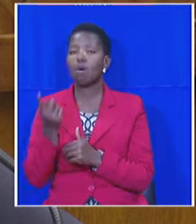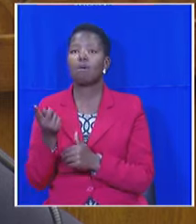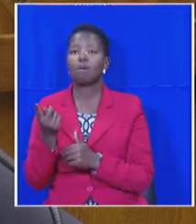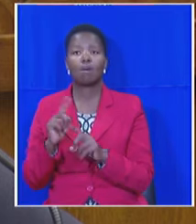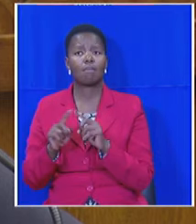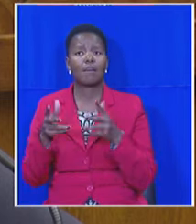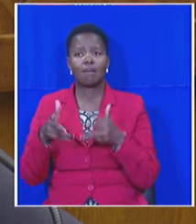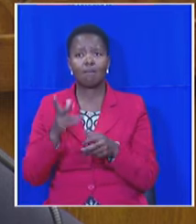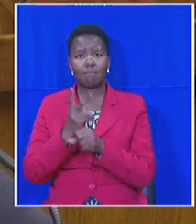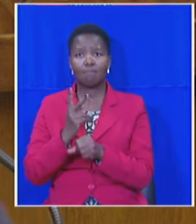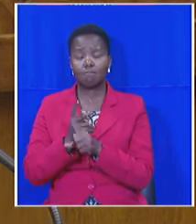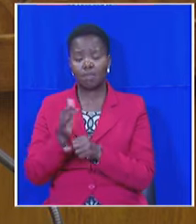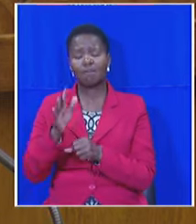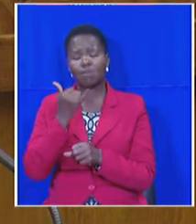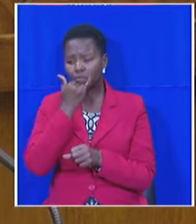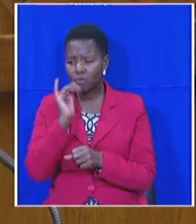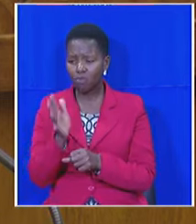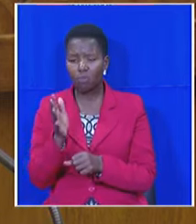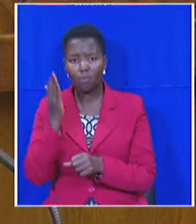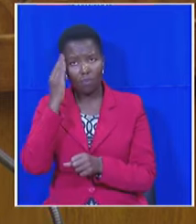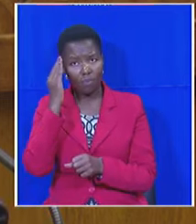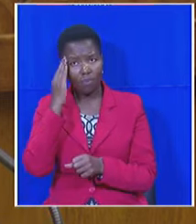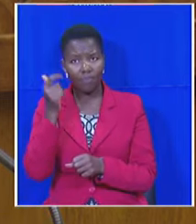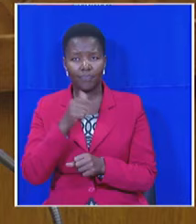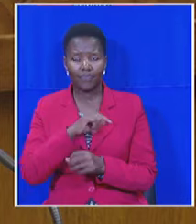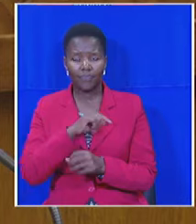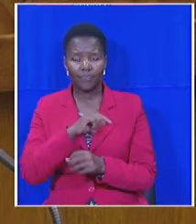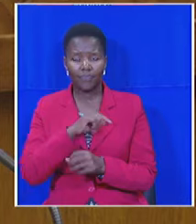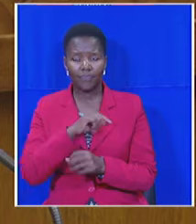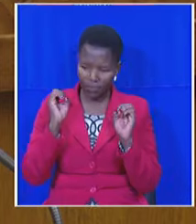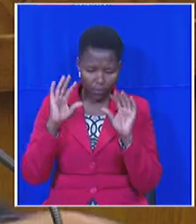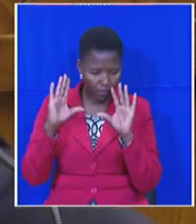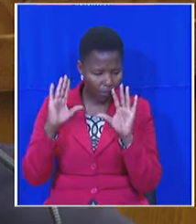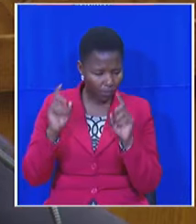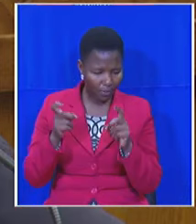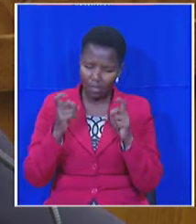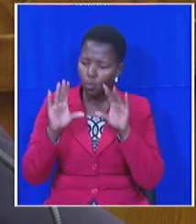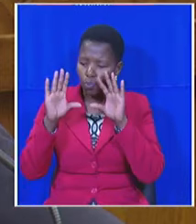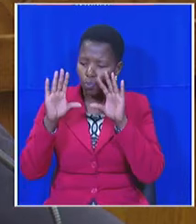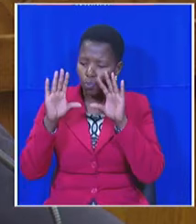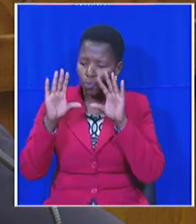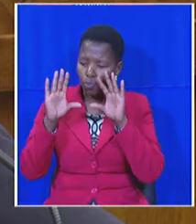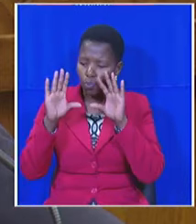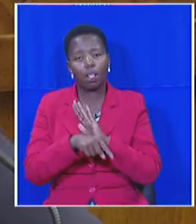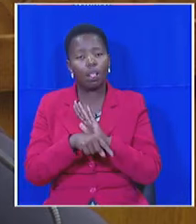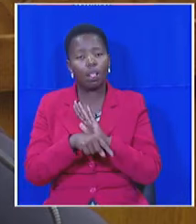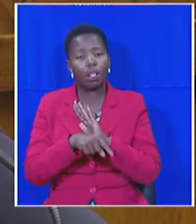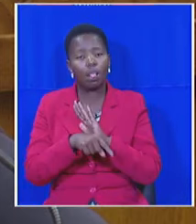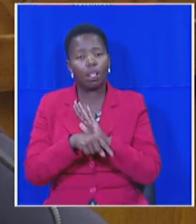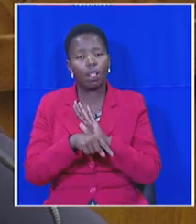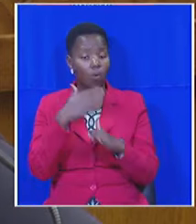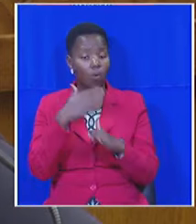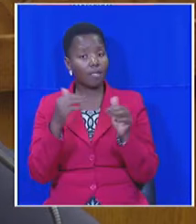he again won't be proven wrong. There's nothing inevitable about a downgrade. If we all work together as a country in our